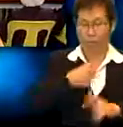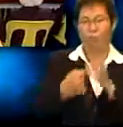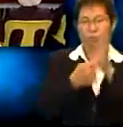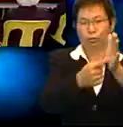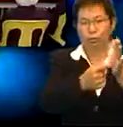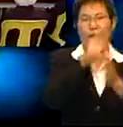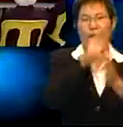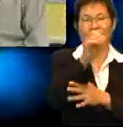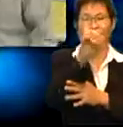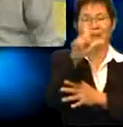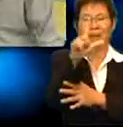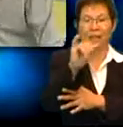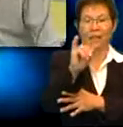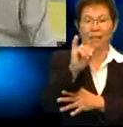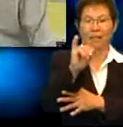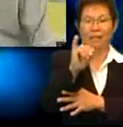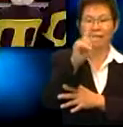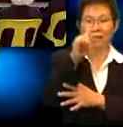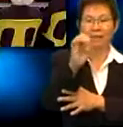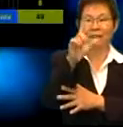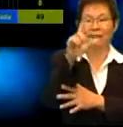Let me show you a tally table.